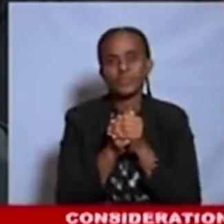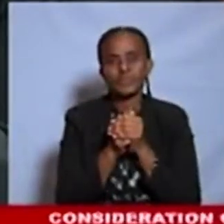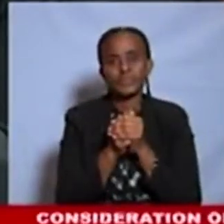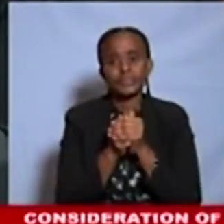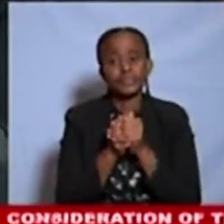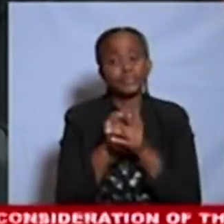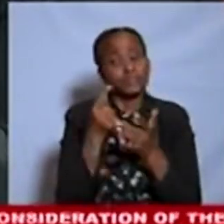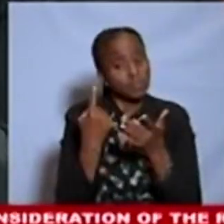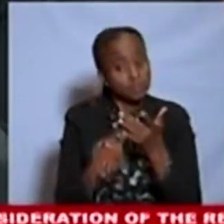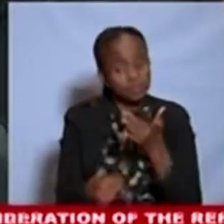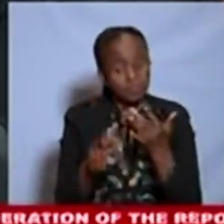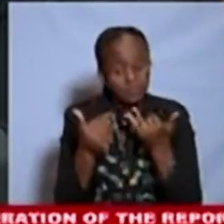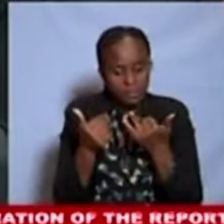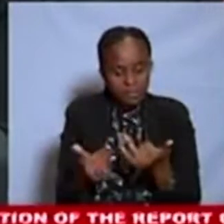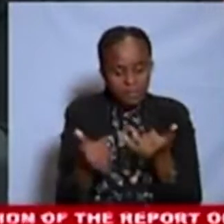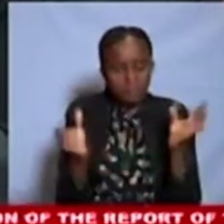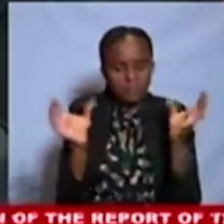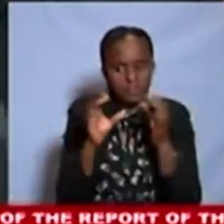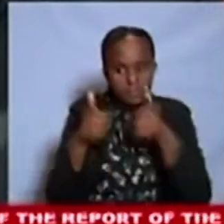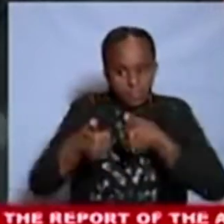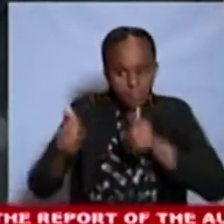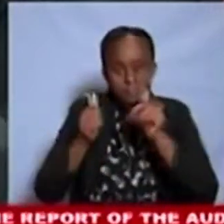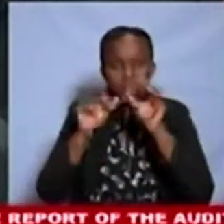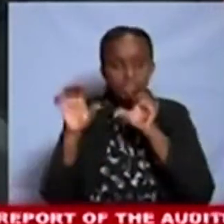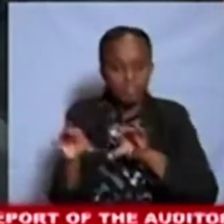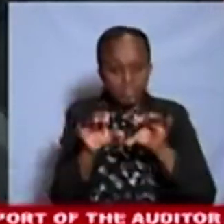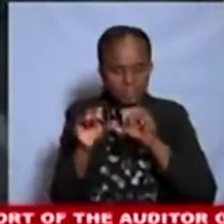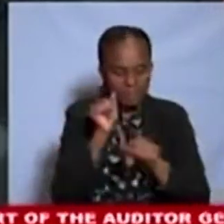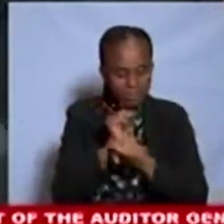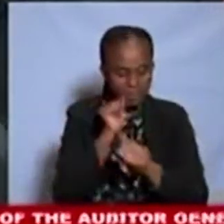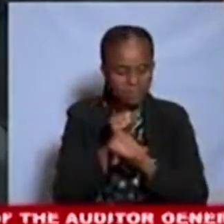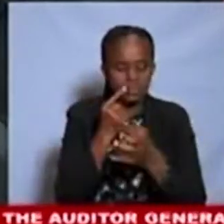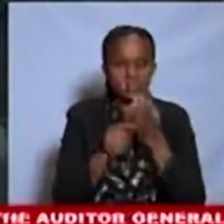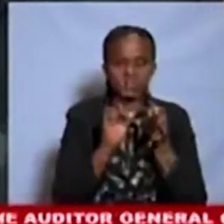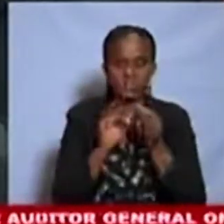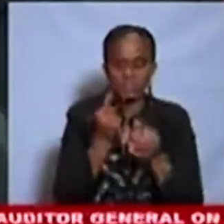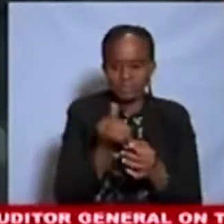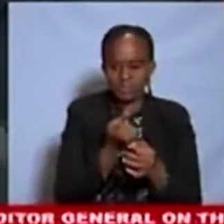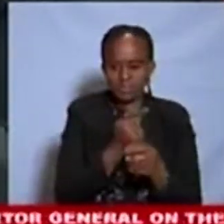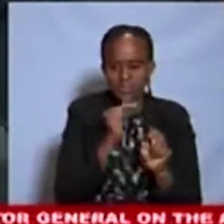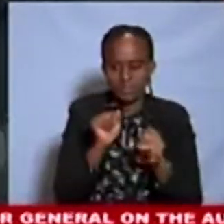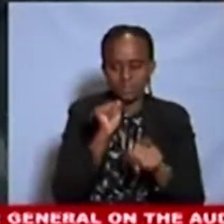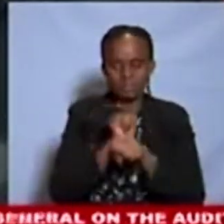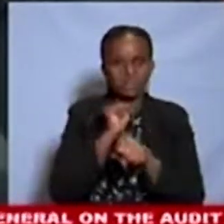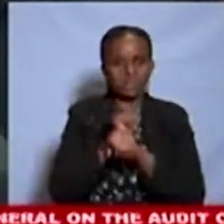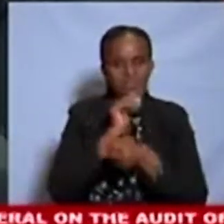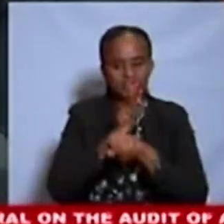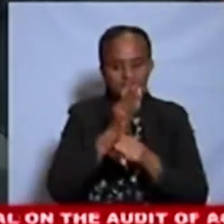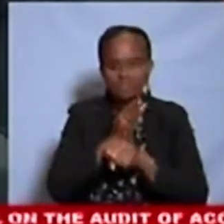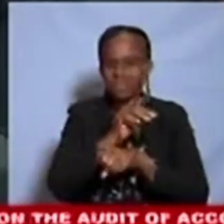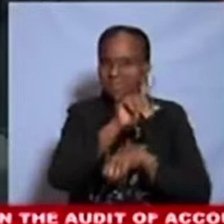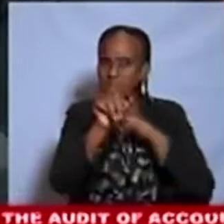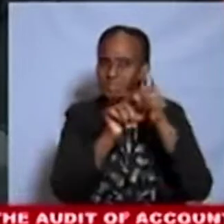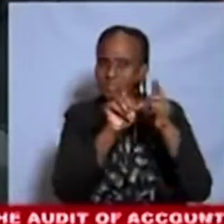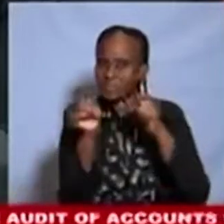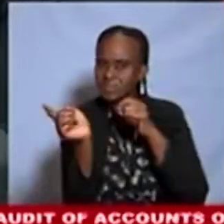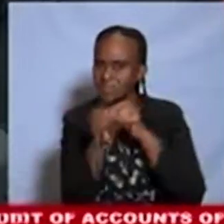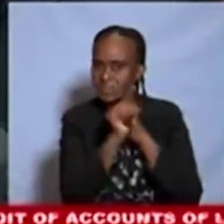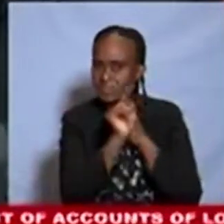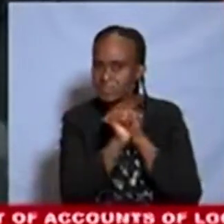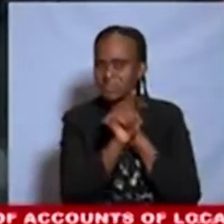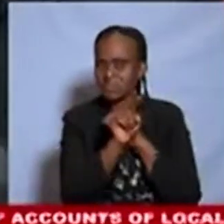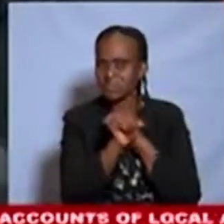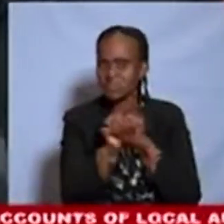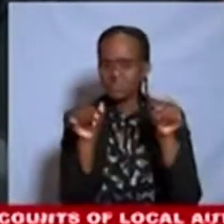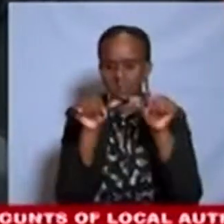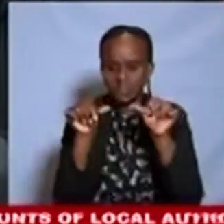What is it then, as a council, are you doing if only you can react to things after being queried by